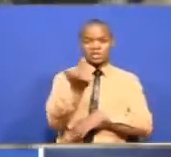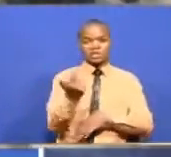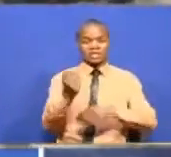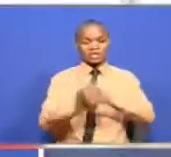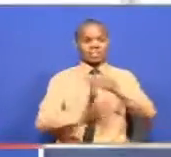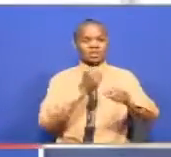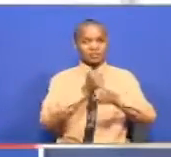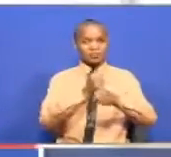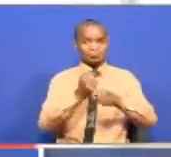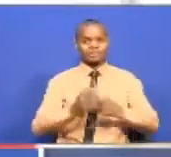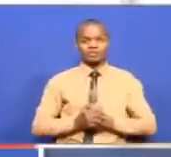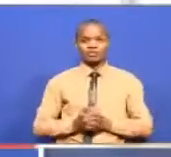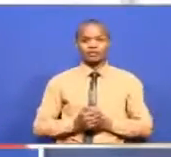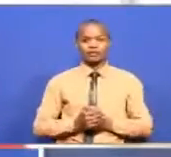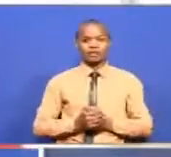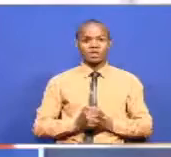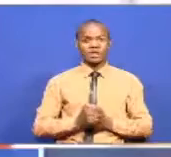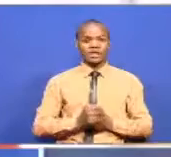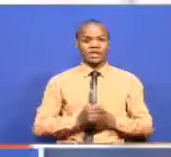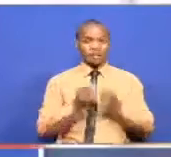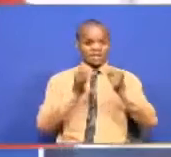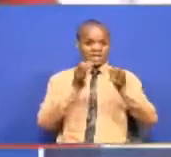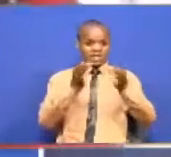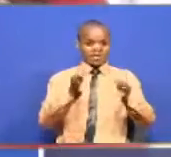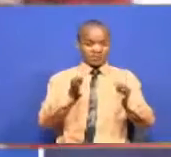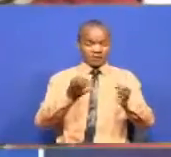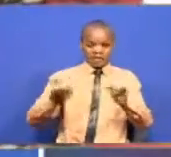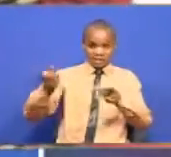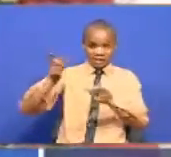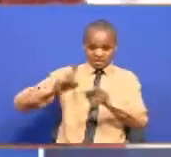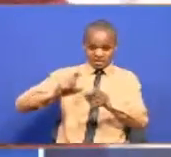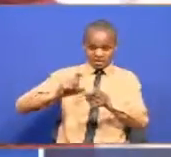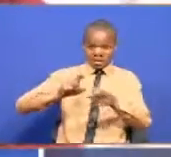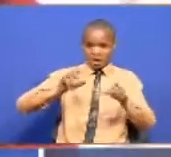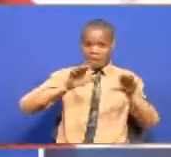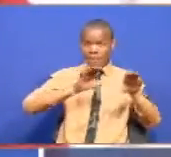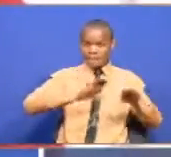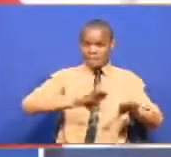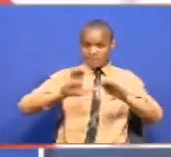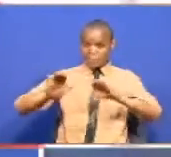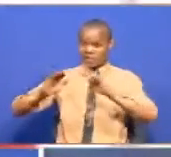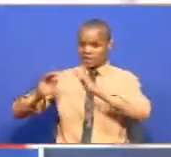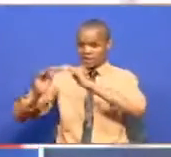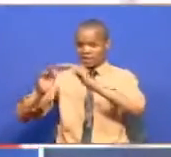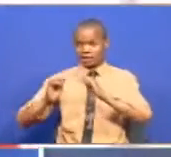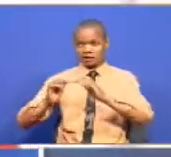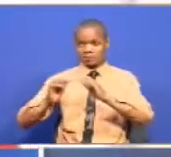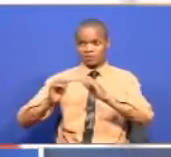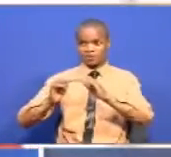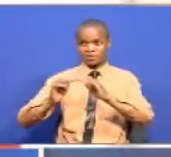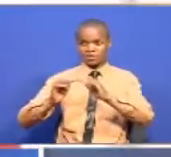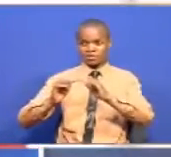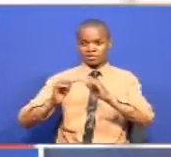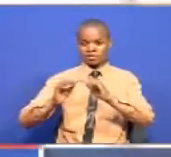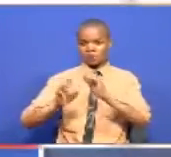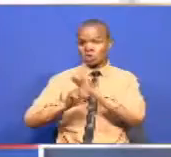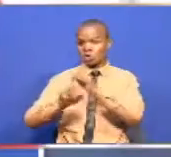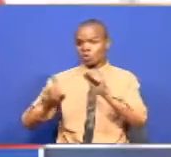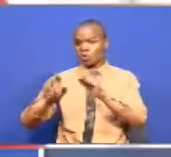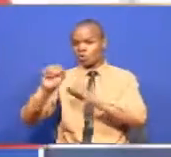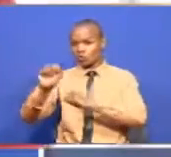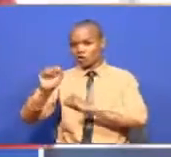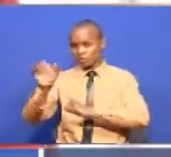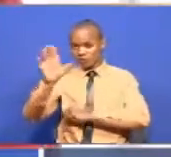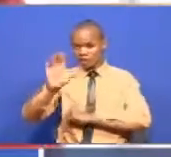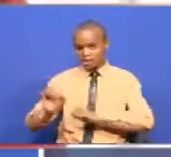5 years. Our estimation is if we increased our market presence to now to 5% of those